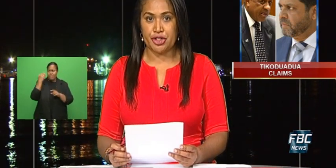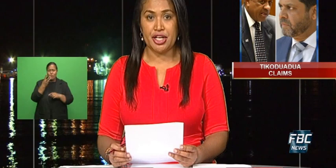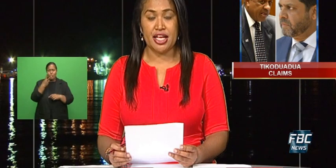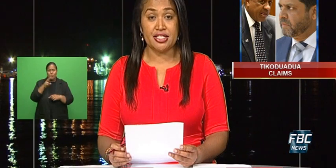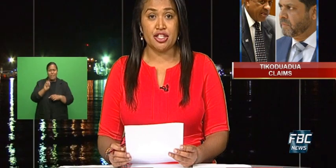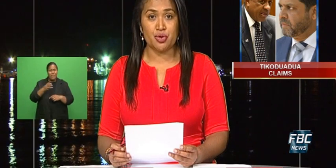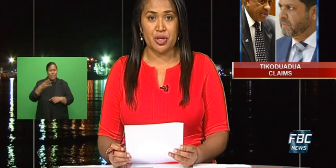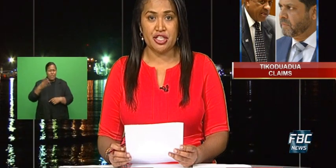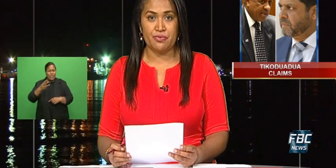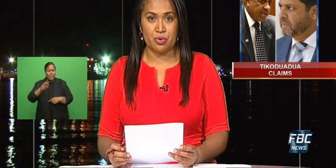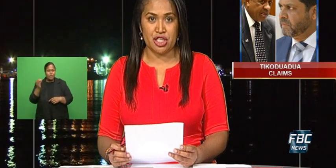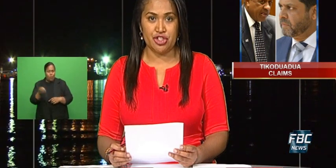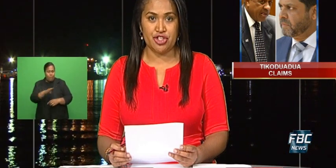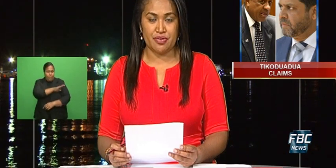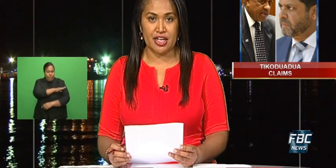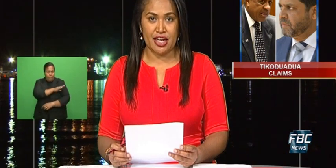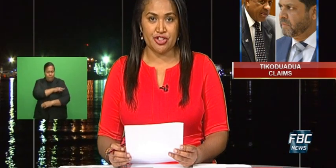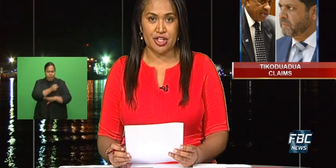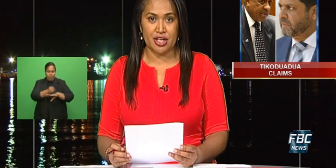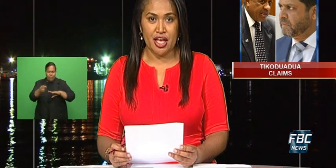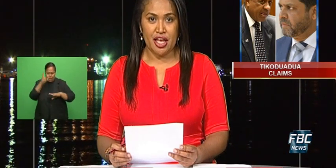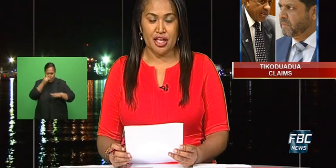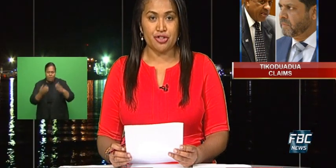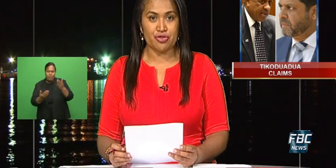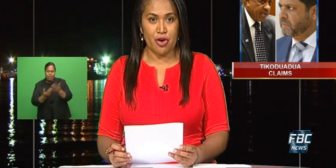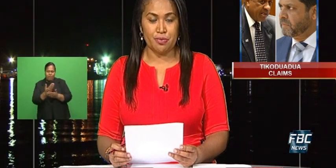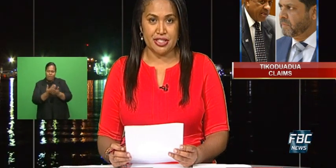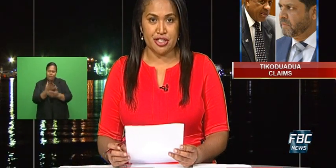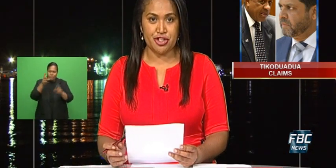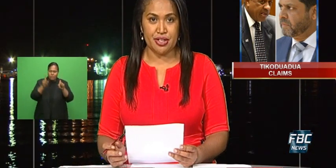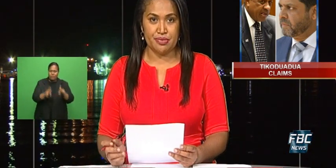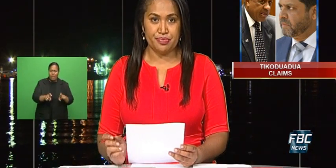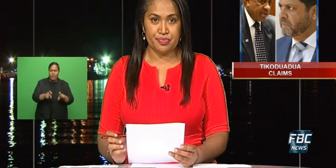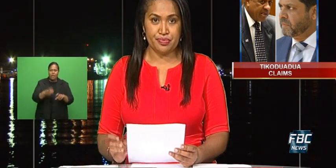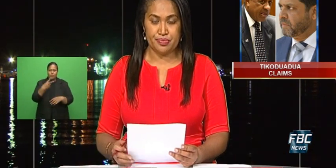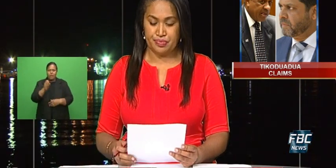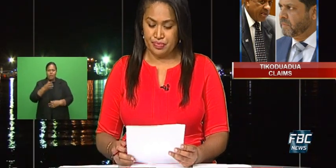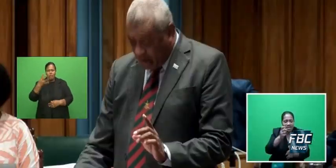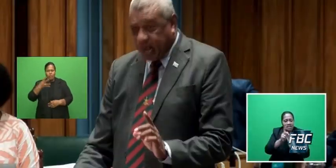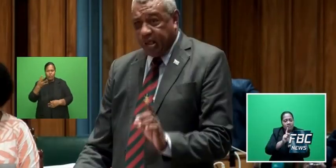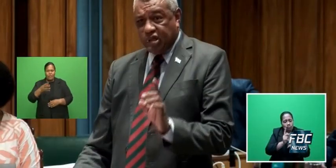government could enter the 2014 general election in a strong position.